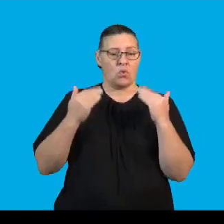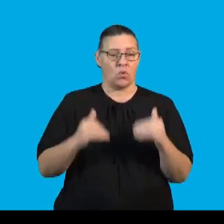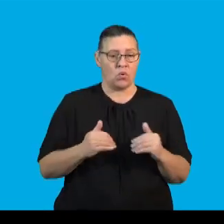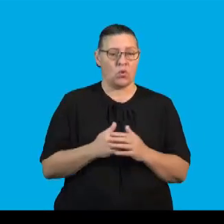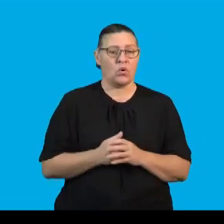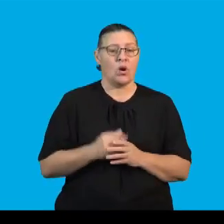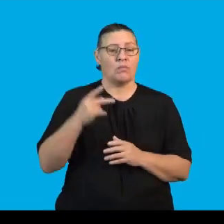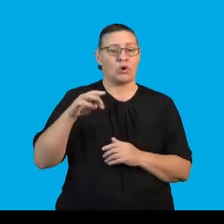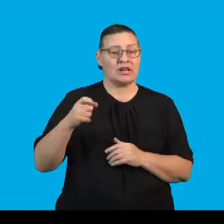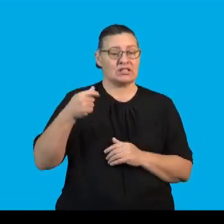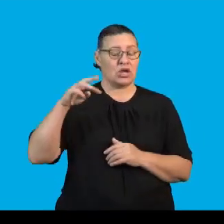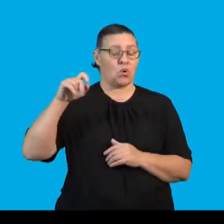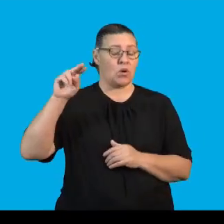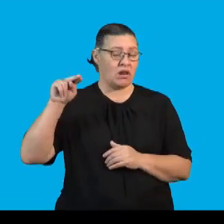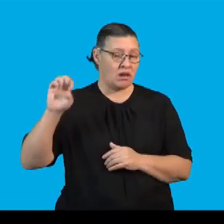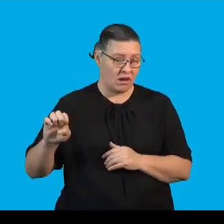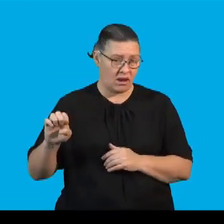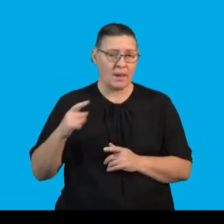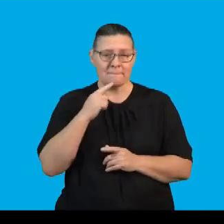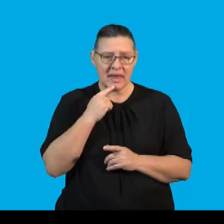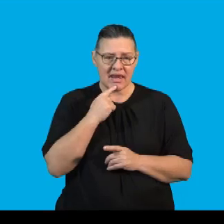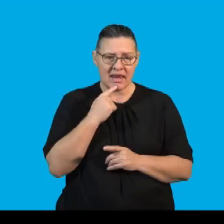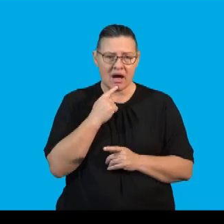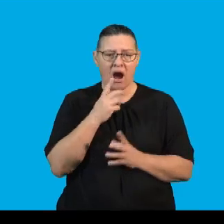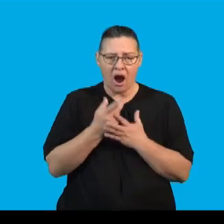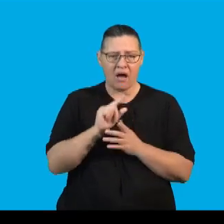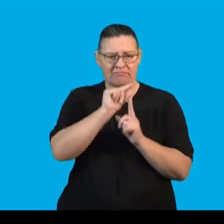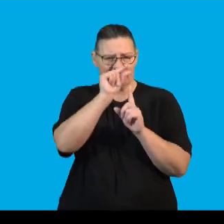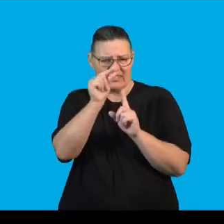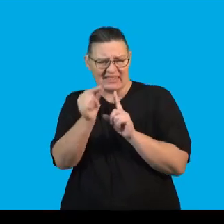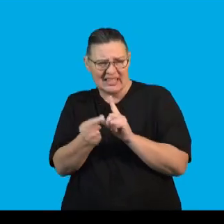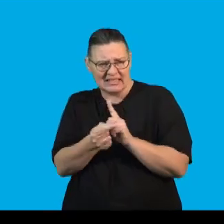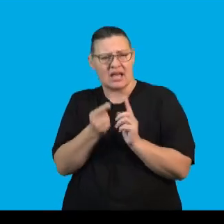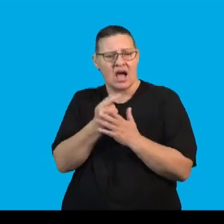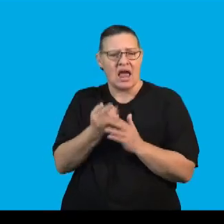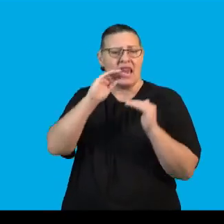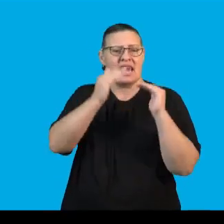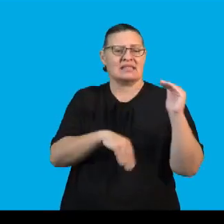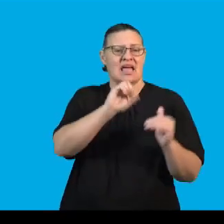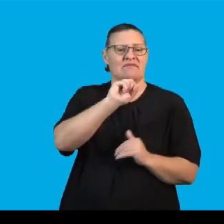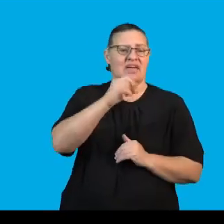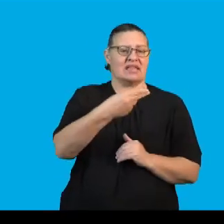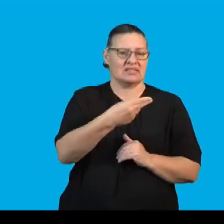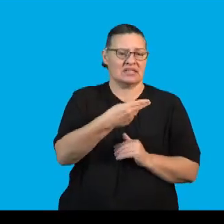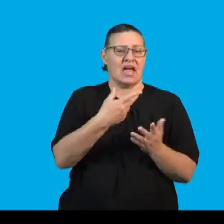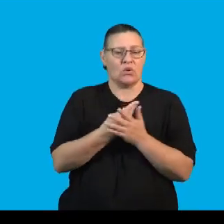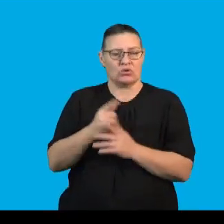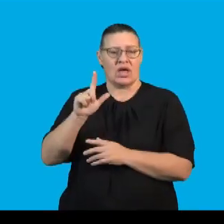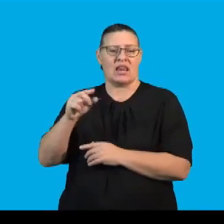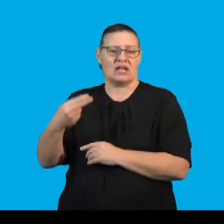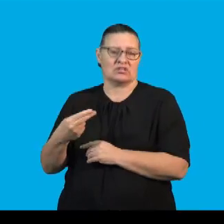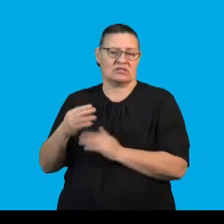got progesterone hormone, which is secreted now by the corpus luteum. And progesterone, what is the function?